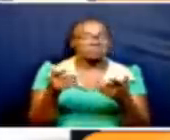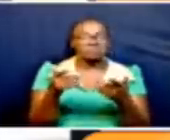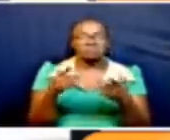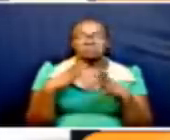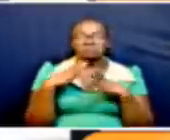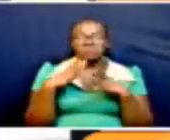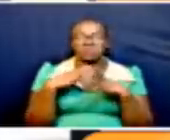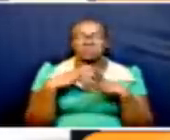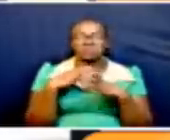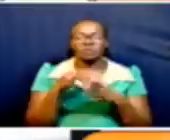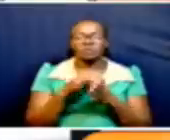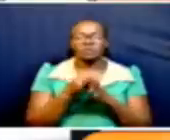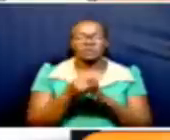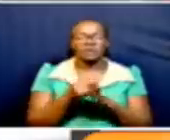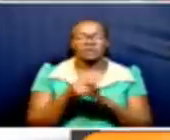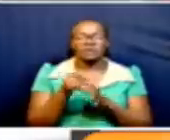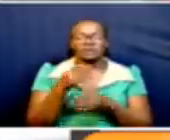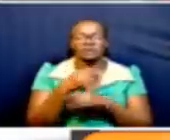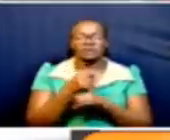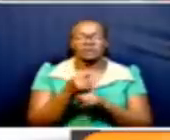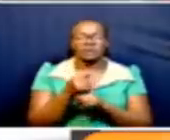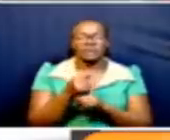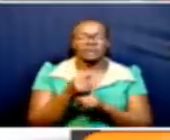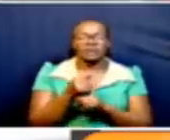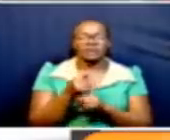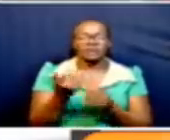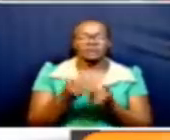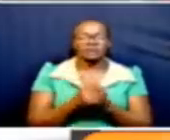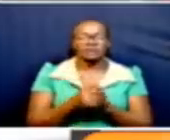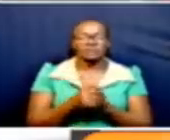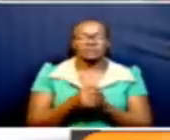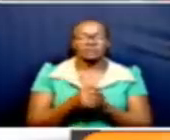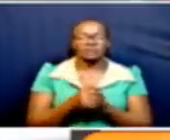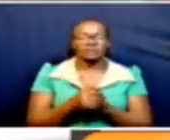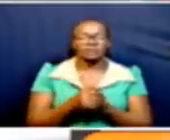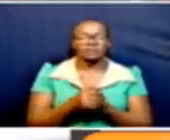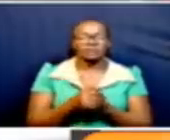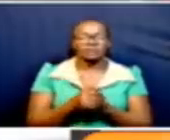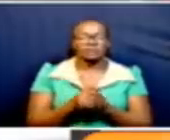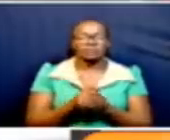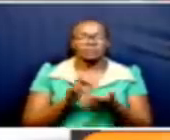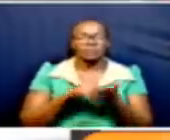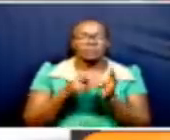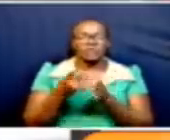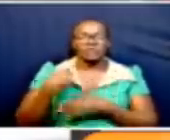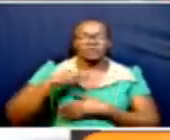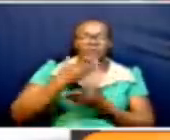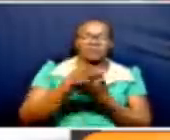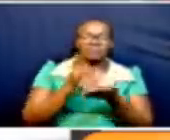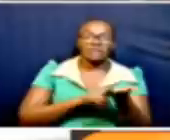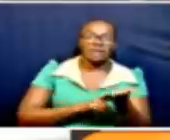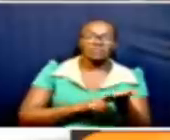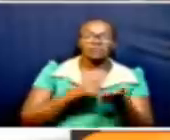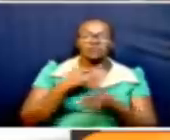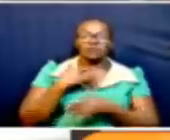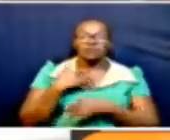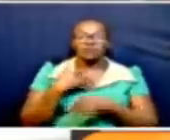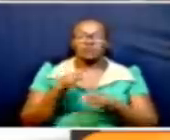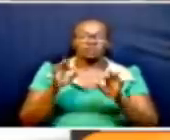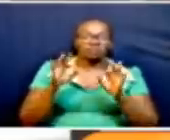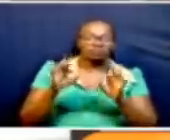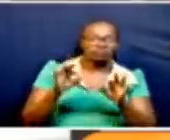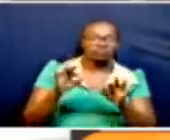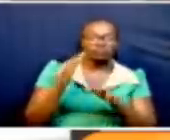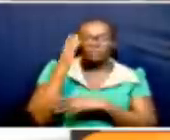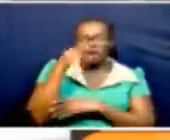beauty contest, modeling. Yeah. Somebody mutu wako amebeba akika hivi unaona the show is slaying. Good. You see a handsome